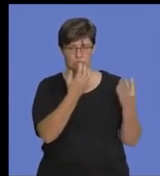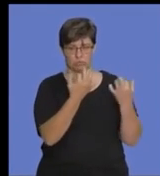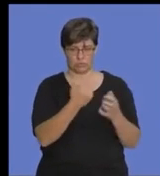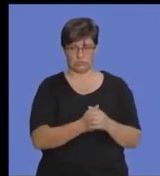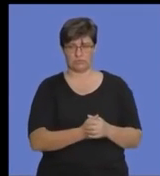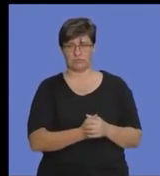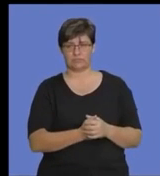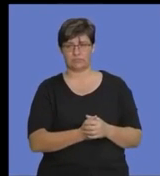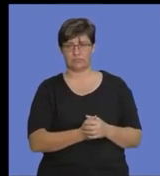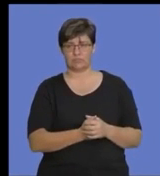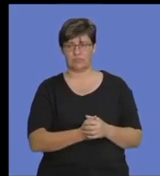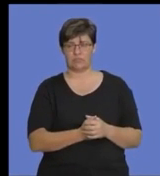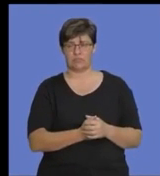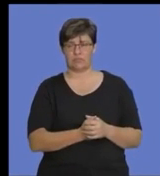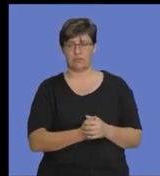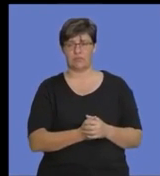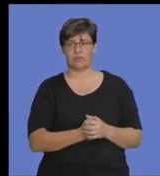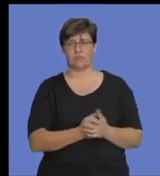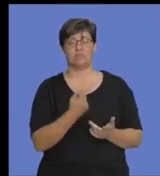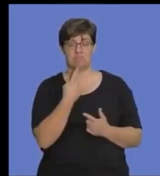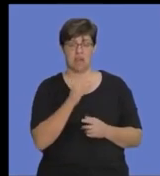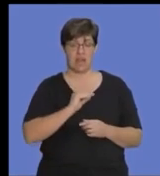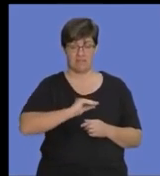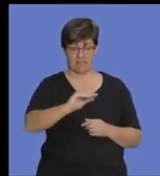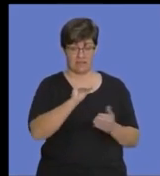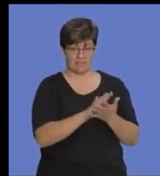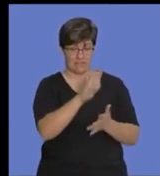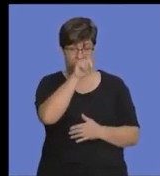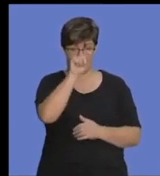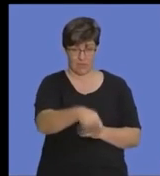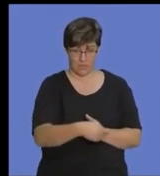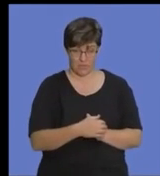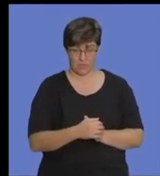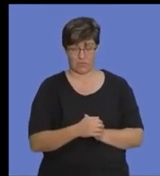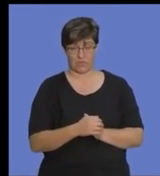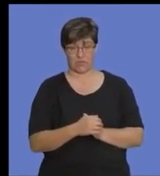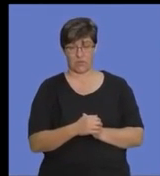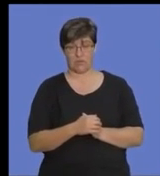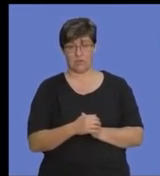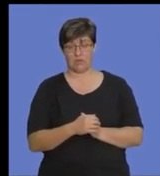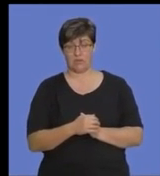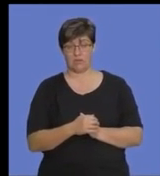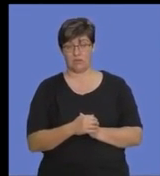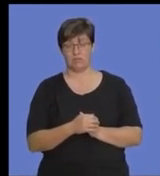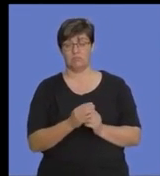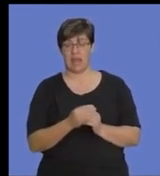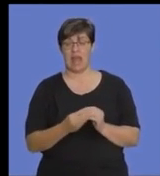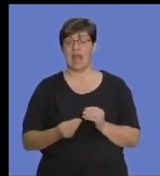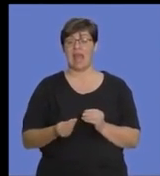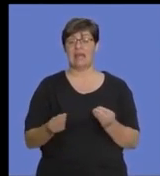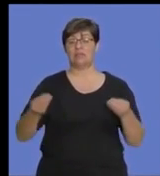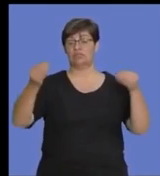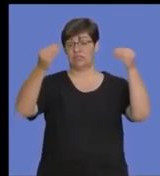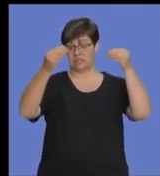perform that calculation quickly. So Sibusiso invested 15,000 and he was gaining